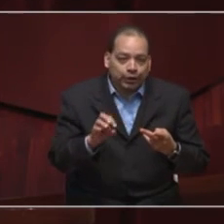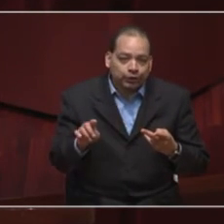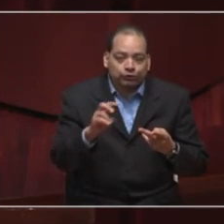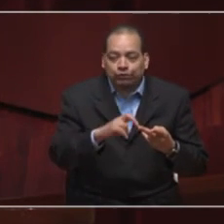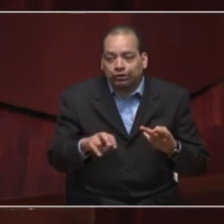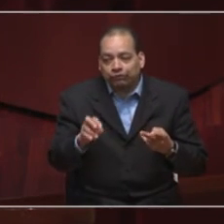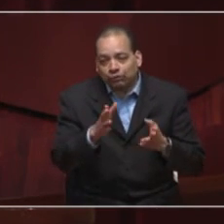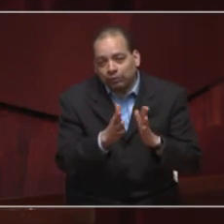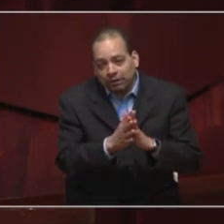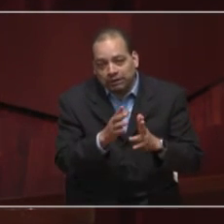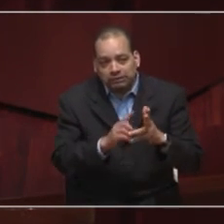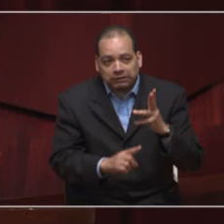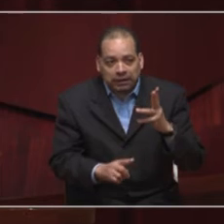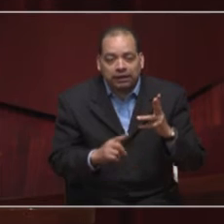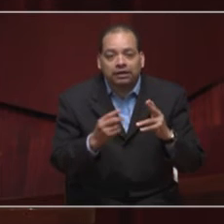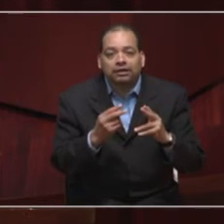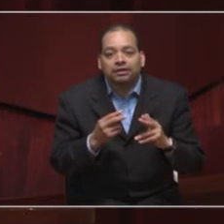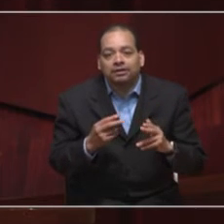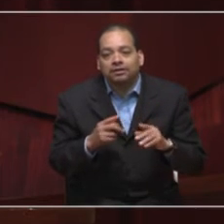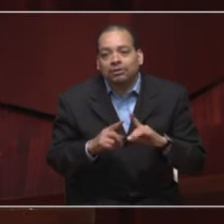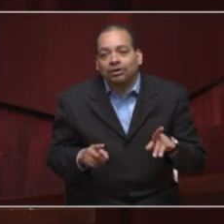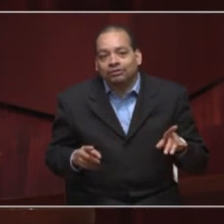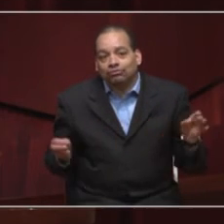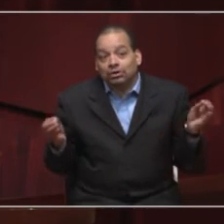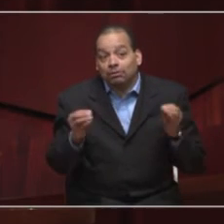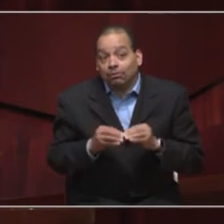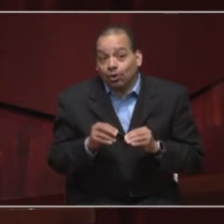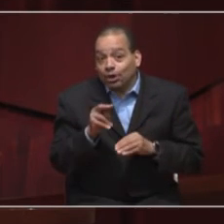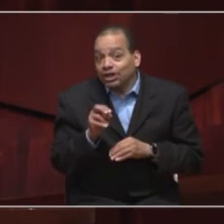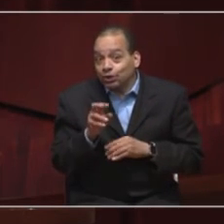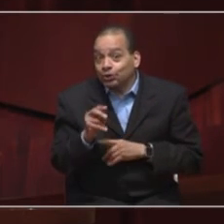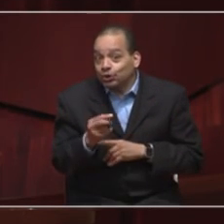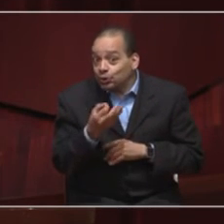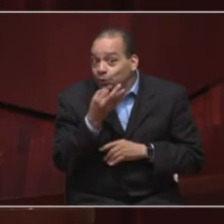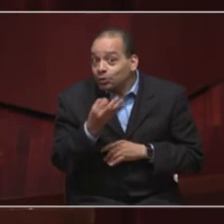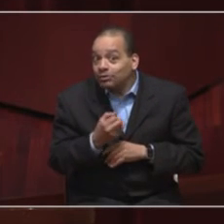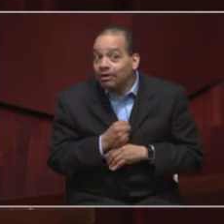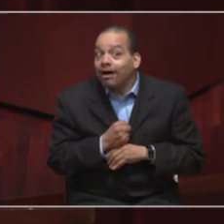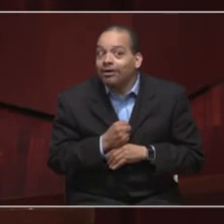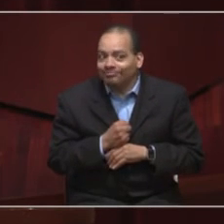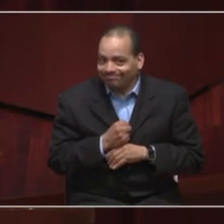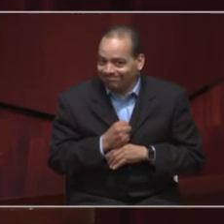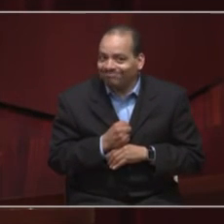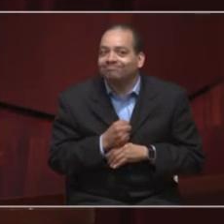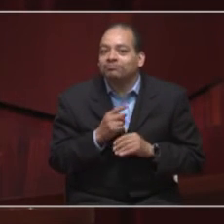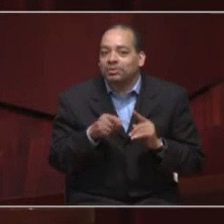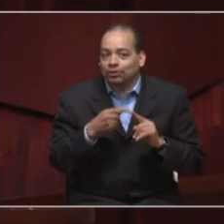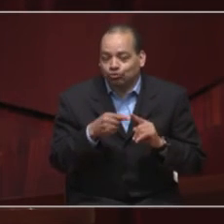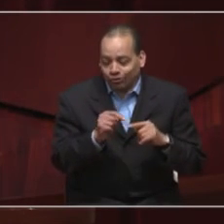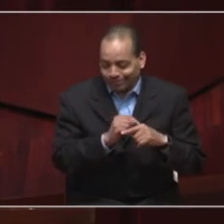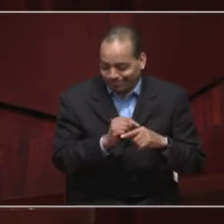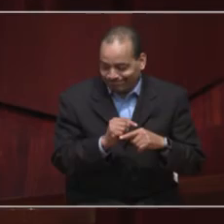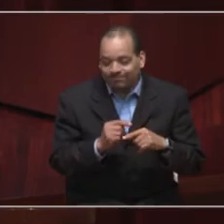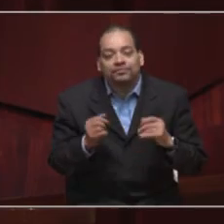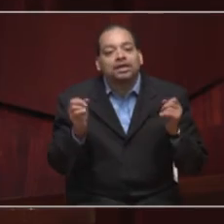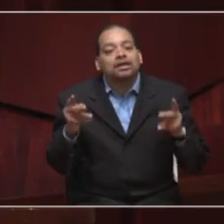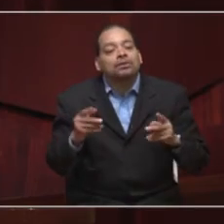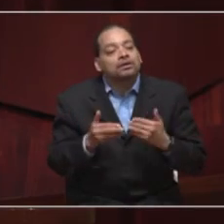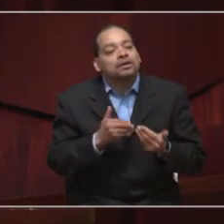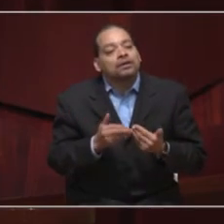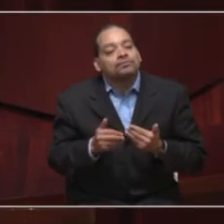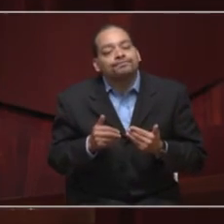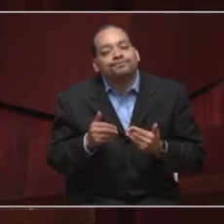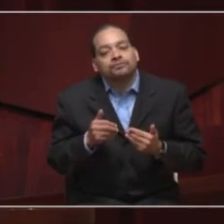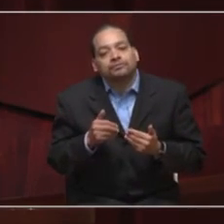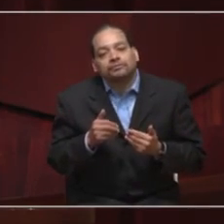administration. But I have more news about training in a few minutes. Well, a little bit about the infrastructure of